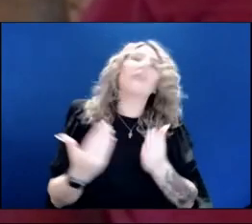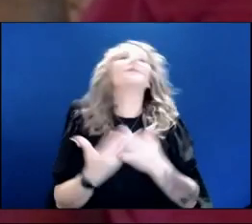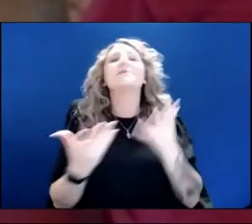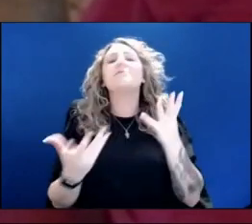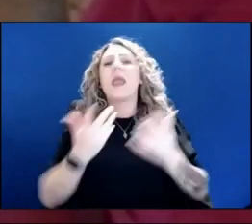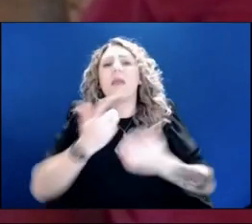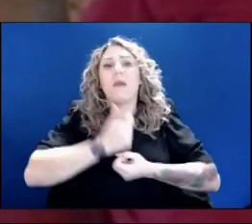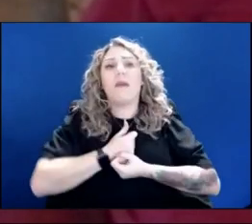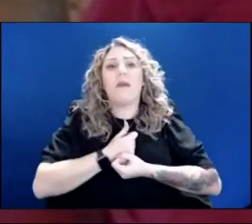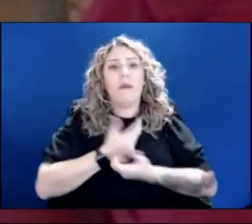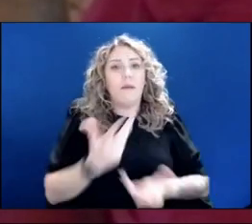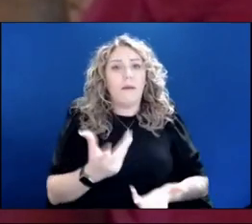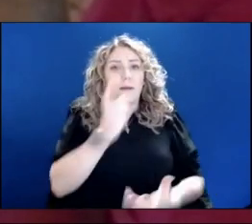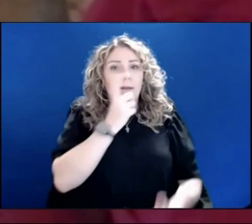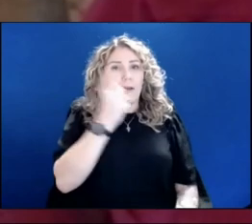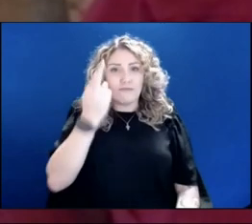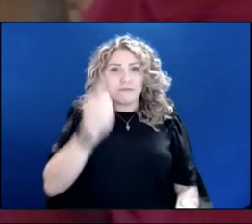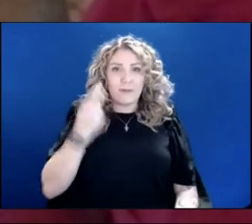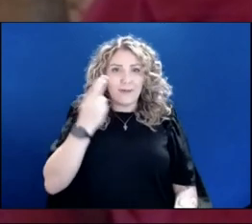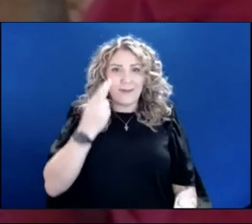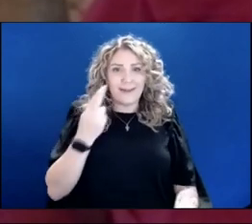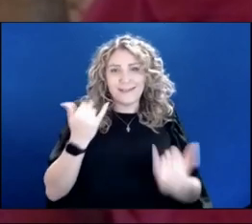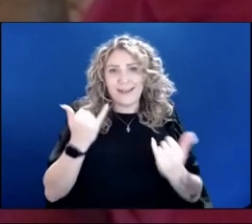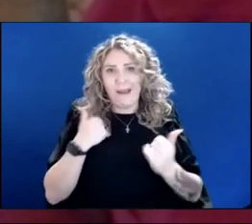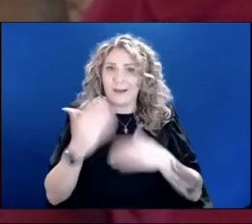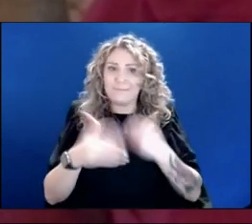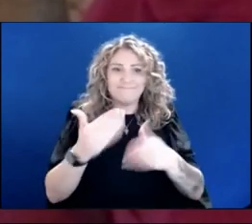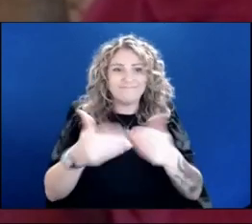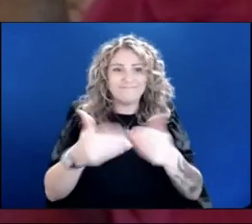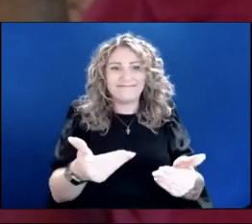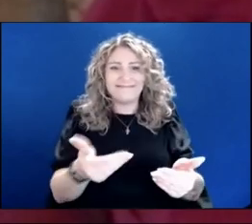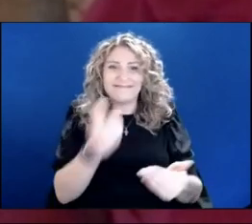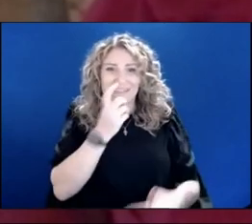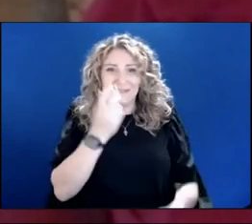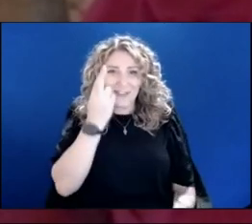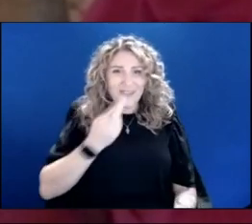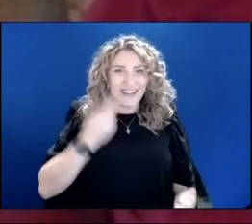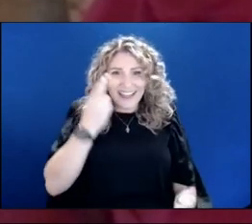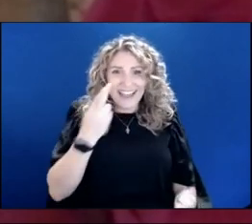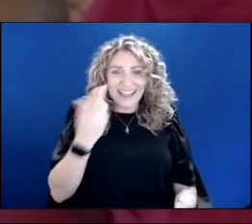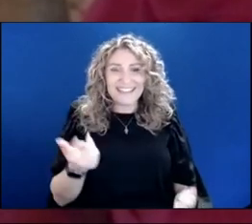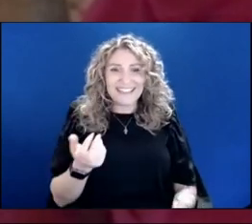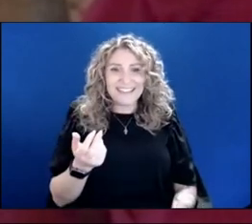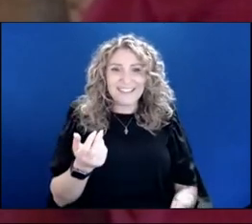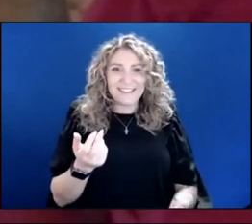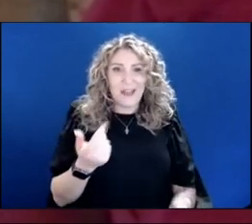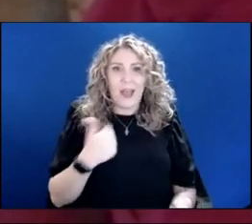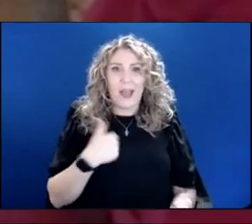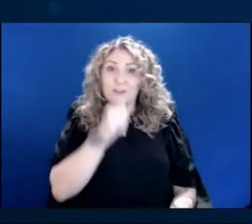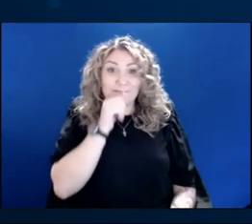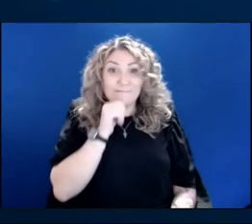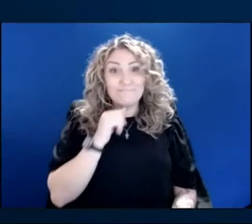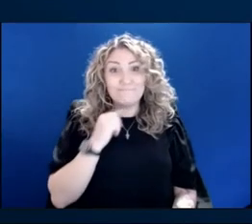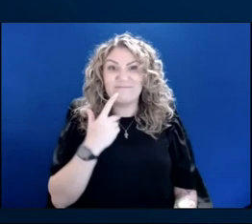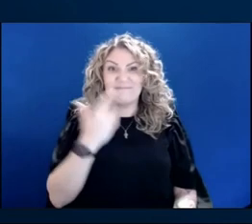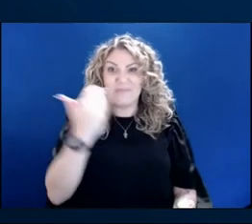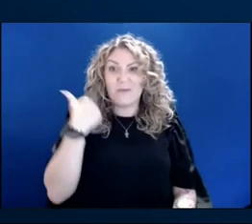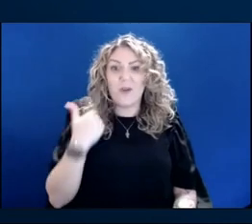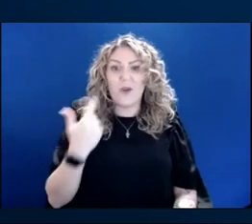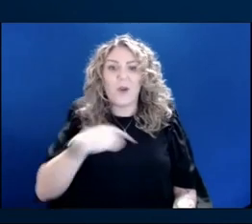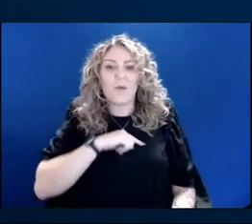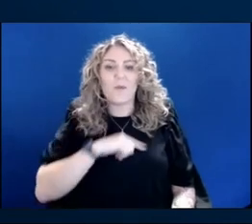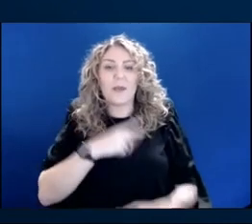and I just didn't realize it, I could just, you know, keep going and not even realize that, you know, I, you know, plowed through it all. Yeah, we call him the Energizer